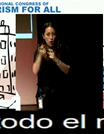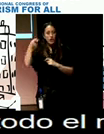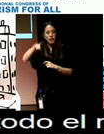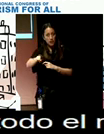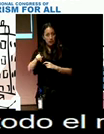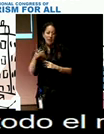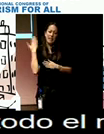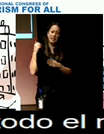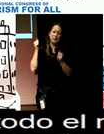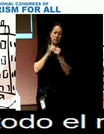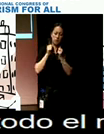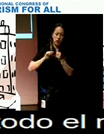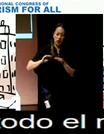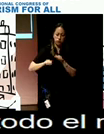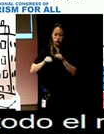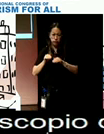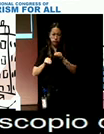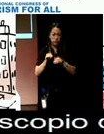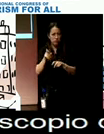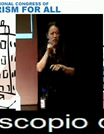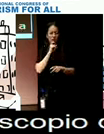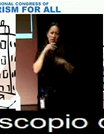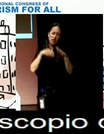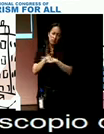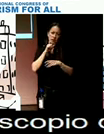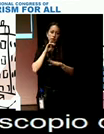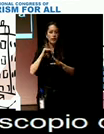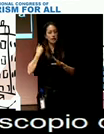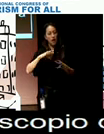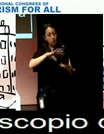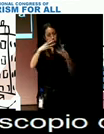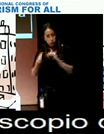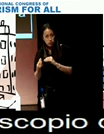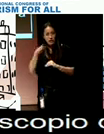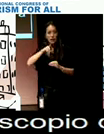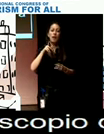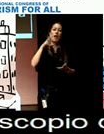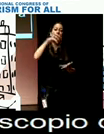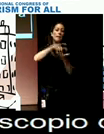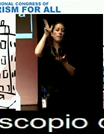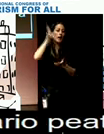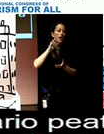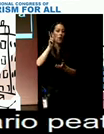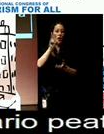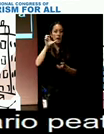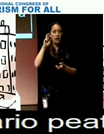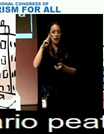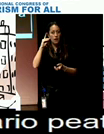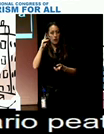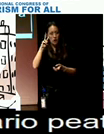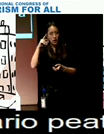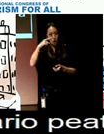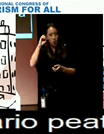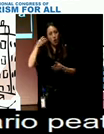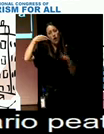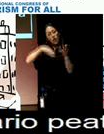pedestrian itinerary. It was a bit complicated. Los Verdugo Palace, it is the